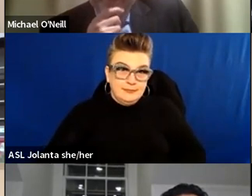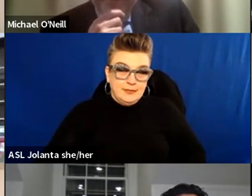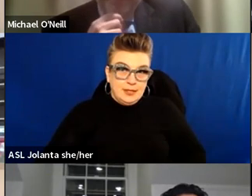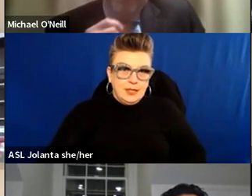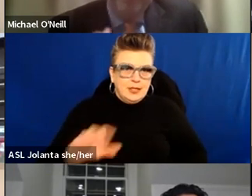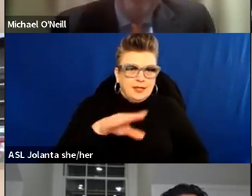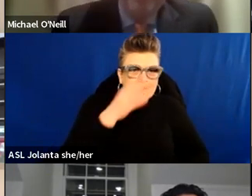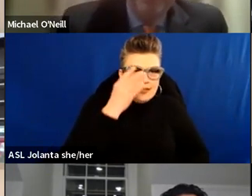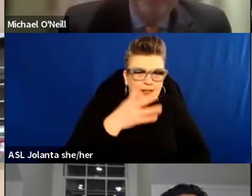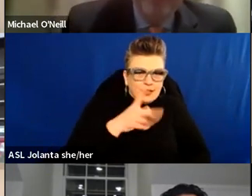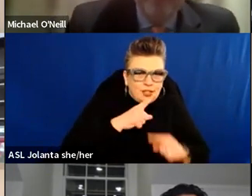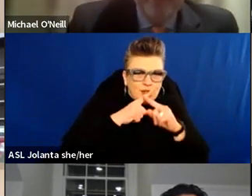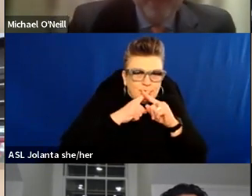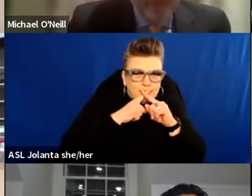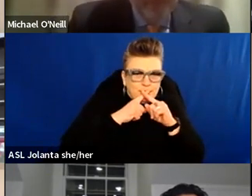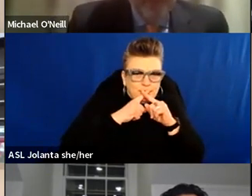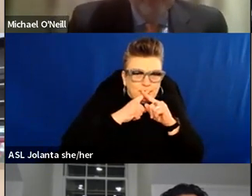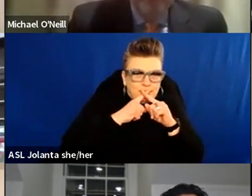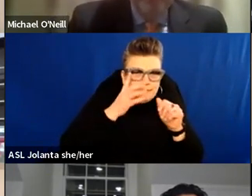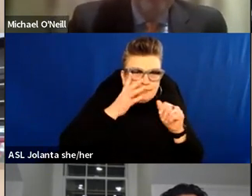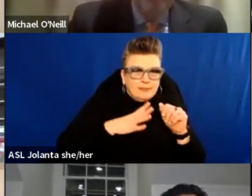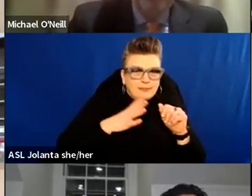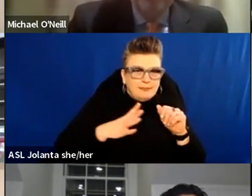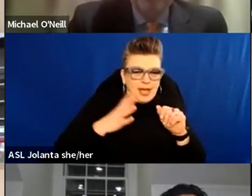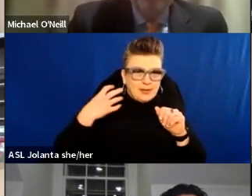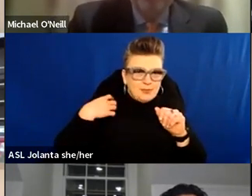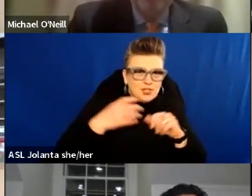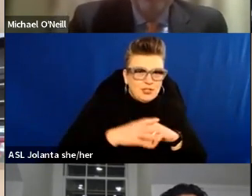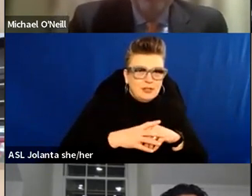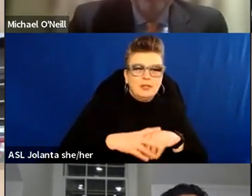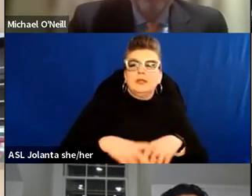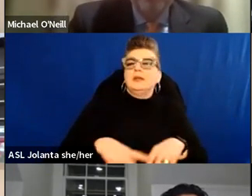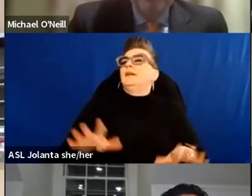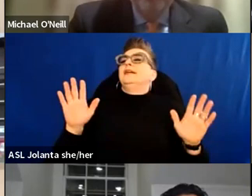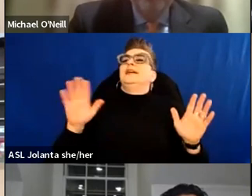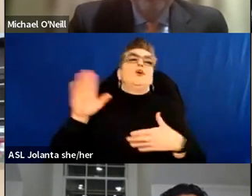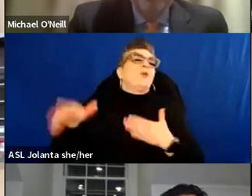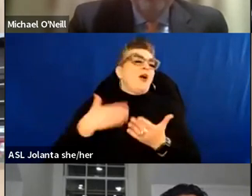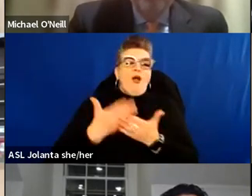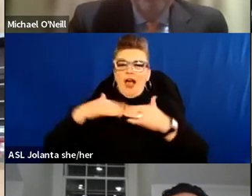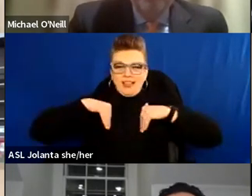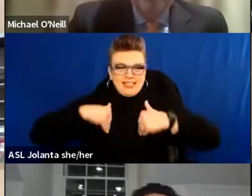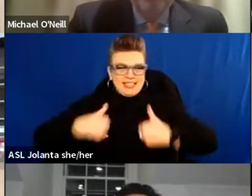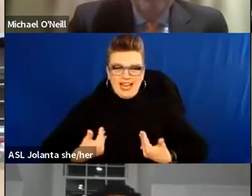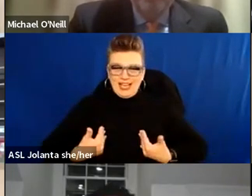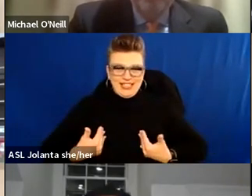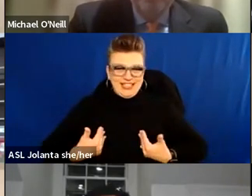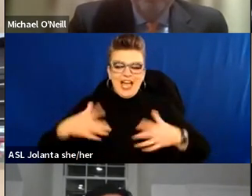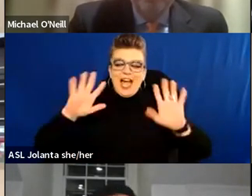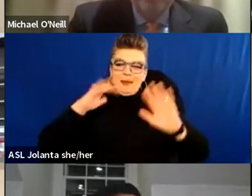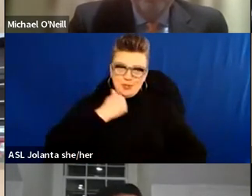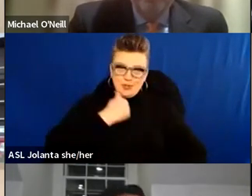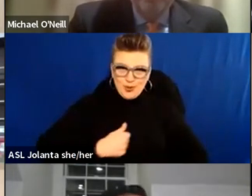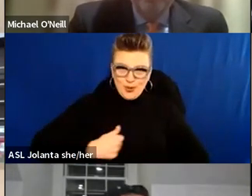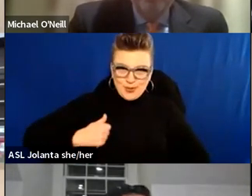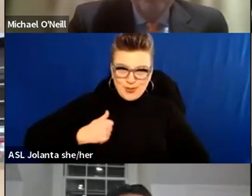i think you're on uh mute um madam chair we're all tired here god sorry so sorry